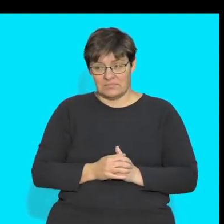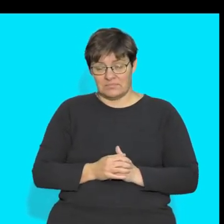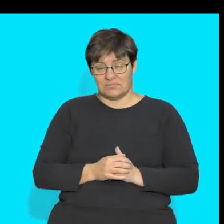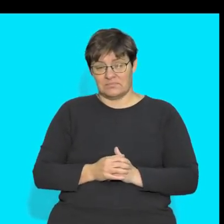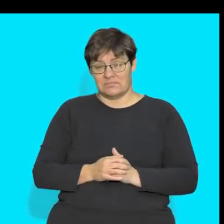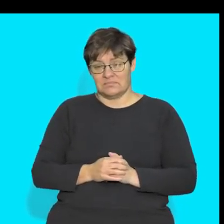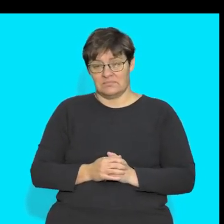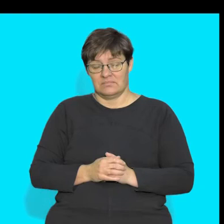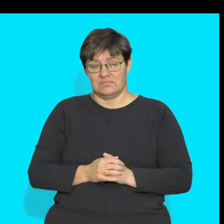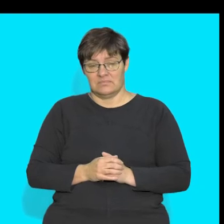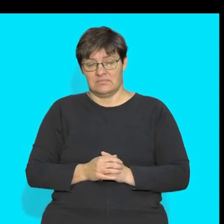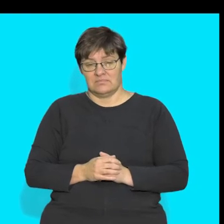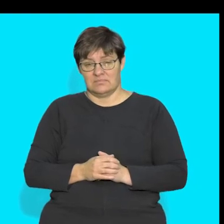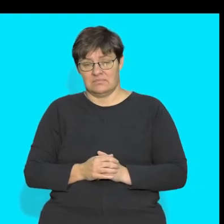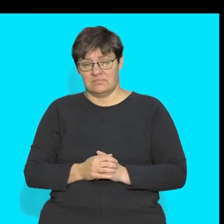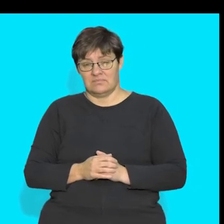increase.